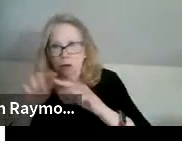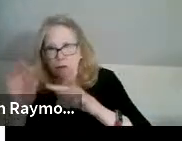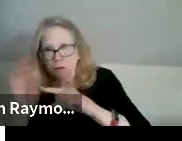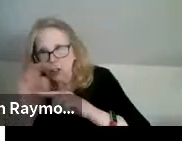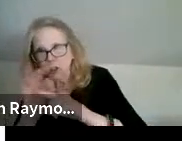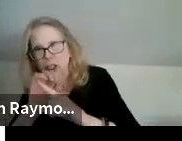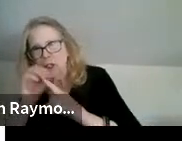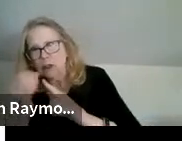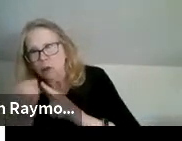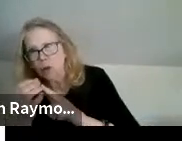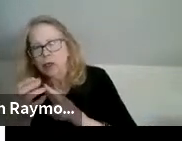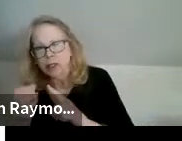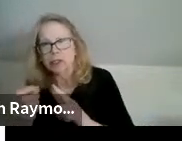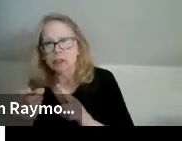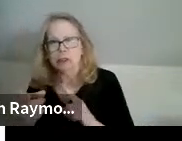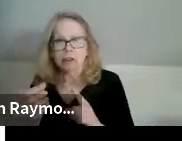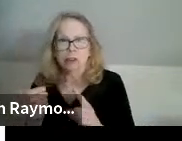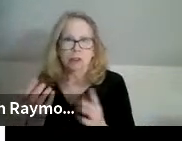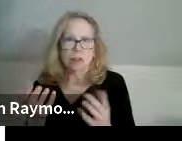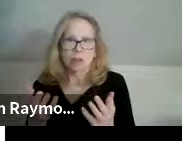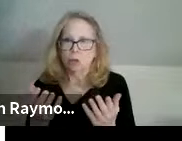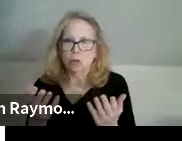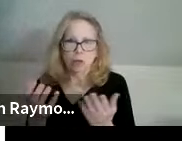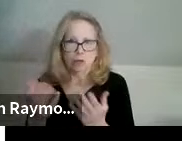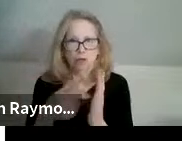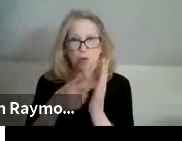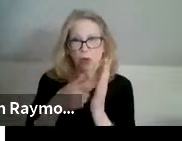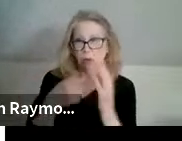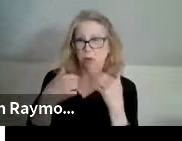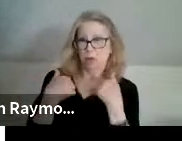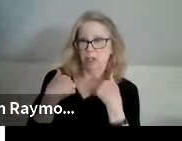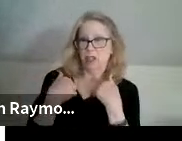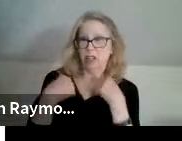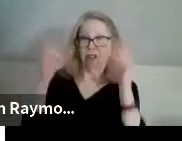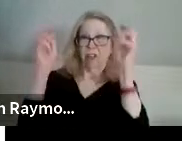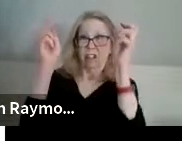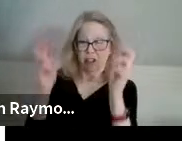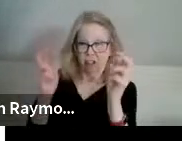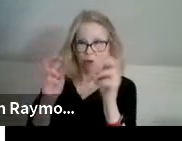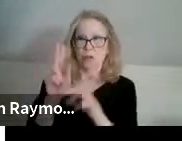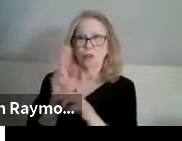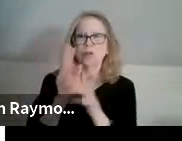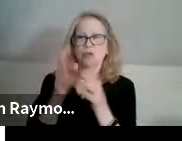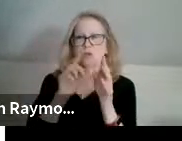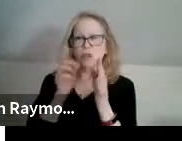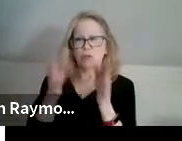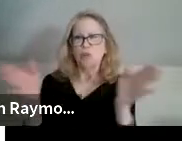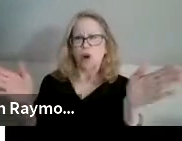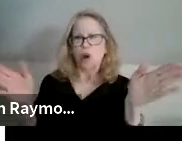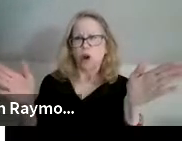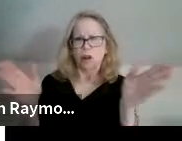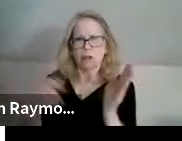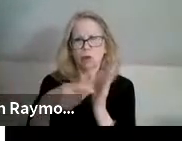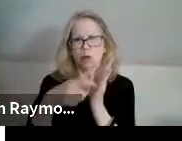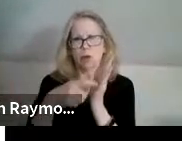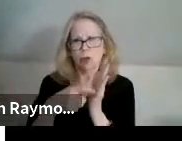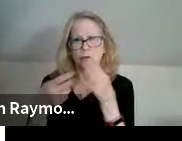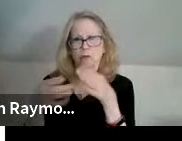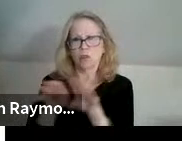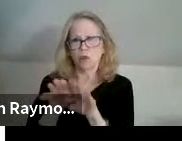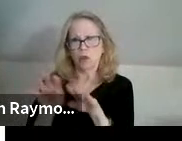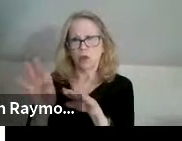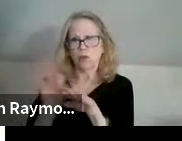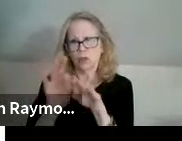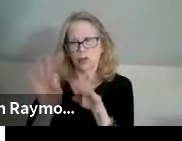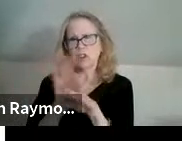oriented, so the requirements we have, the headings we use, are broader than that, because the requirement for closed functionality